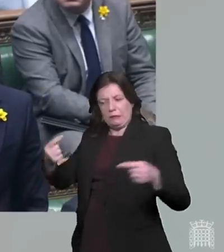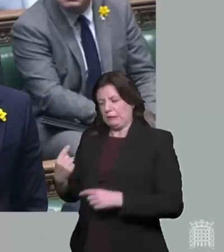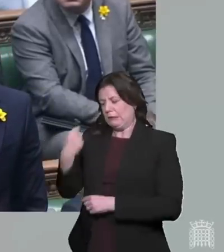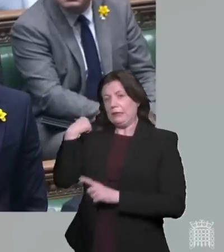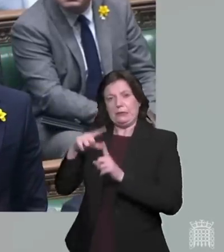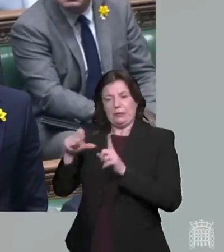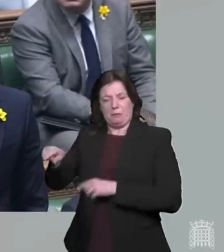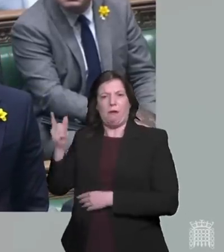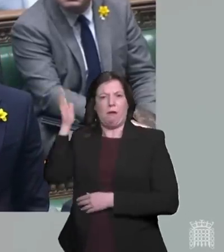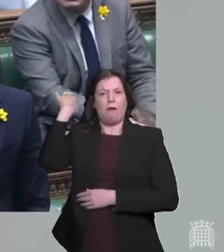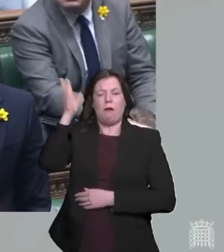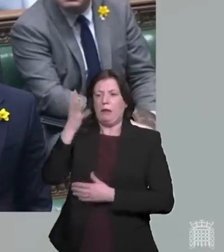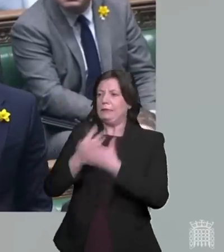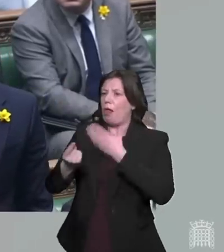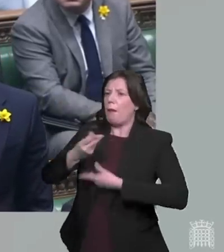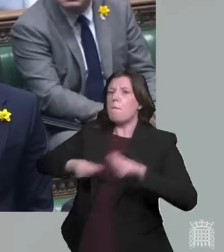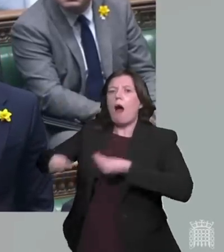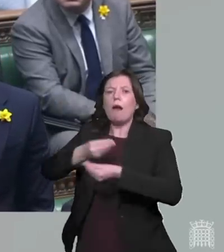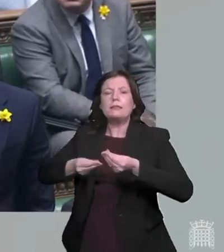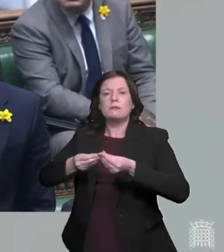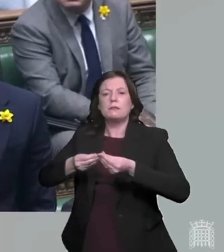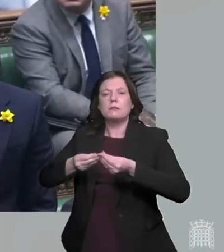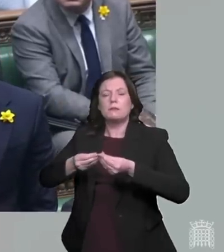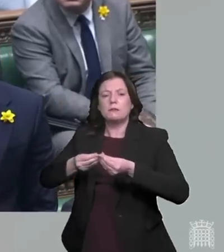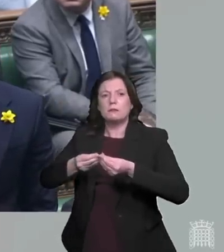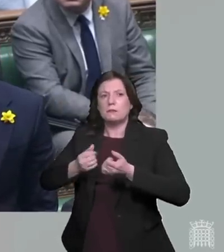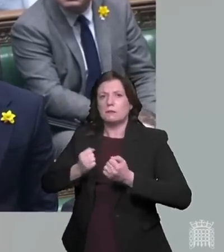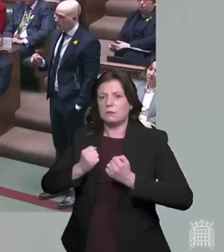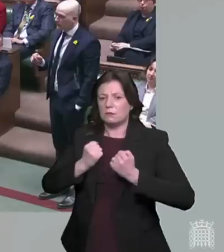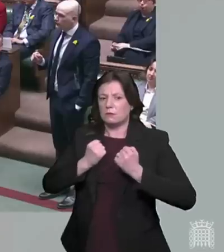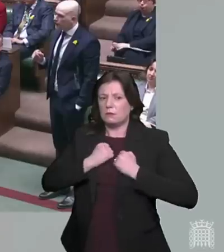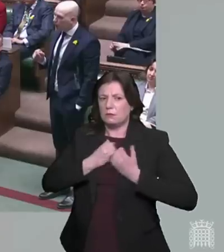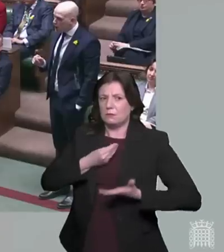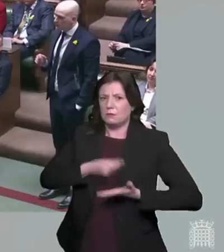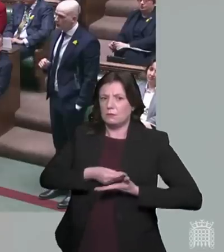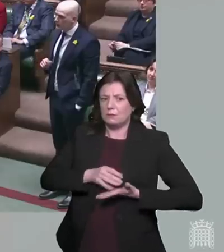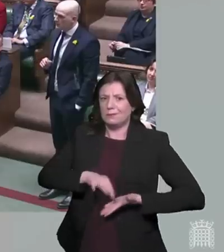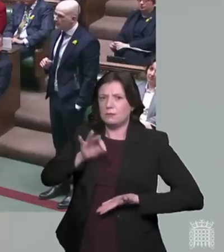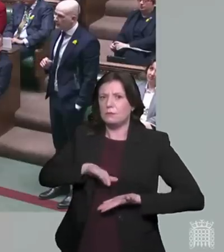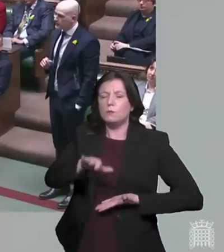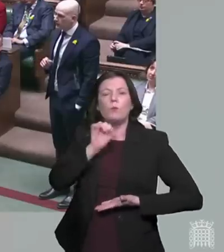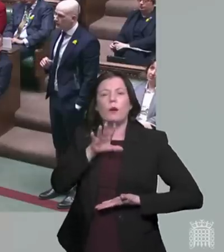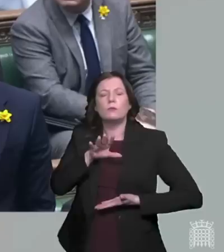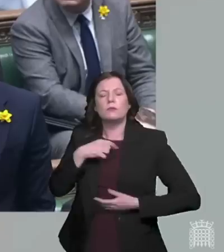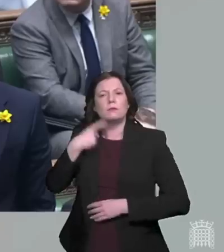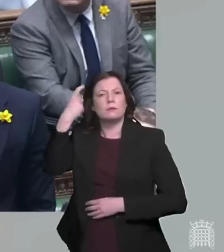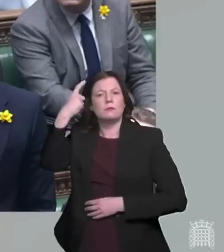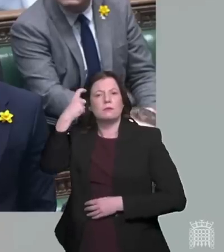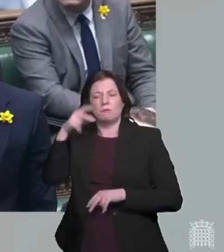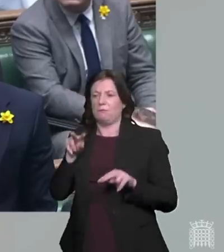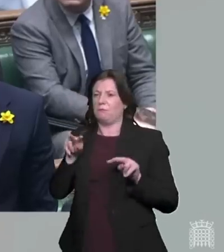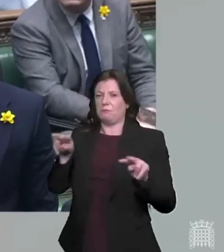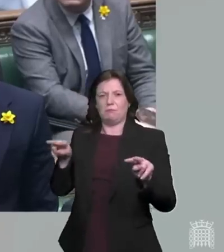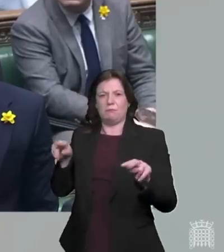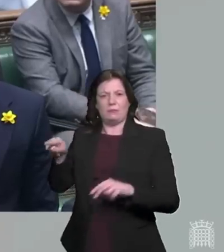the EU single market access would not boost economic growth. Does it hurt the Prime Minister to know that the